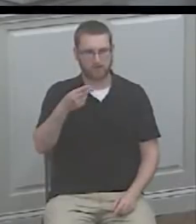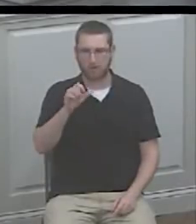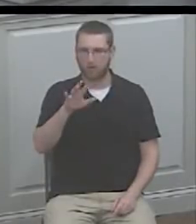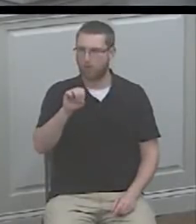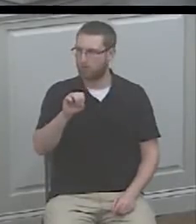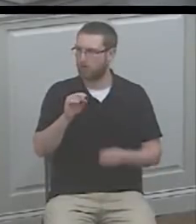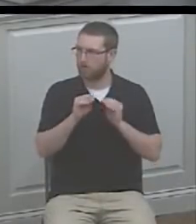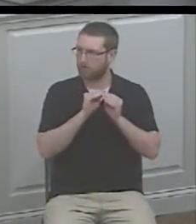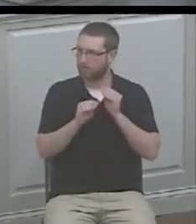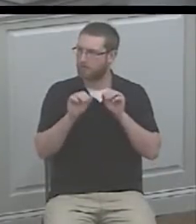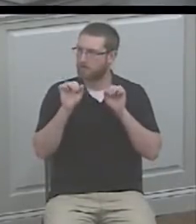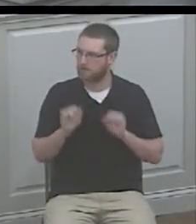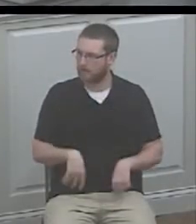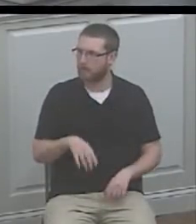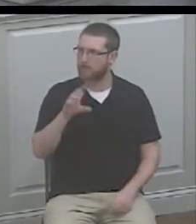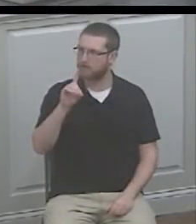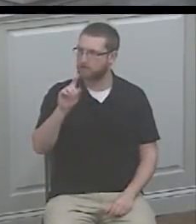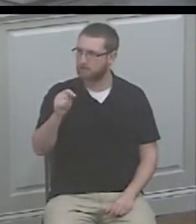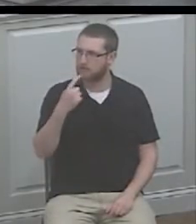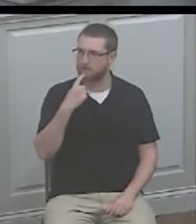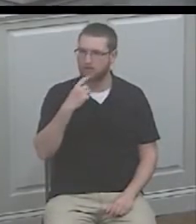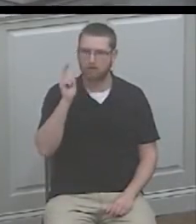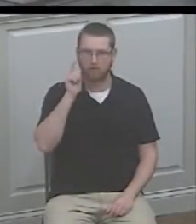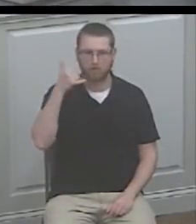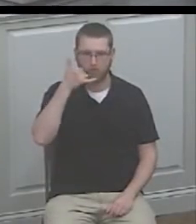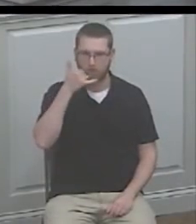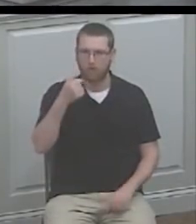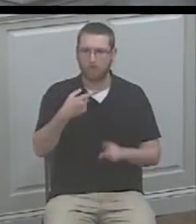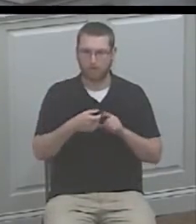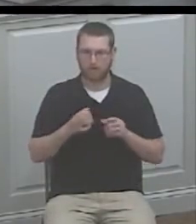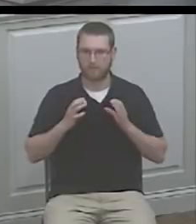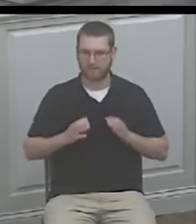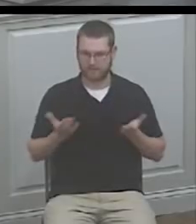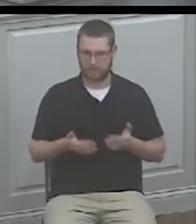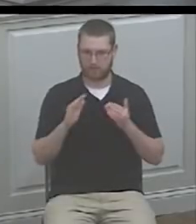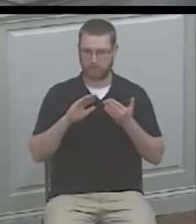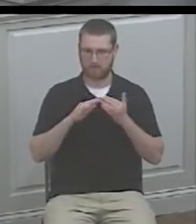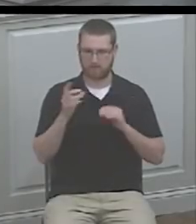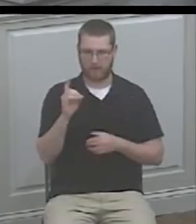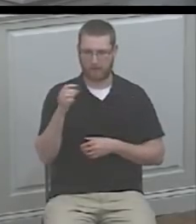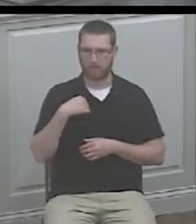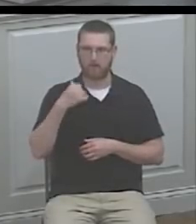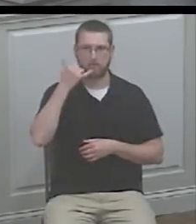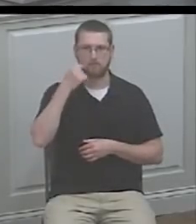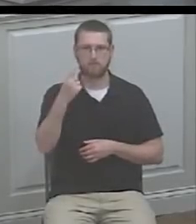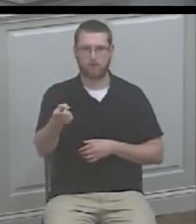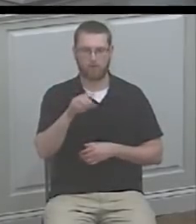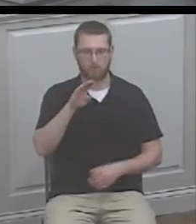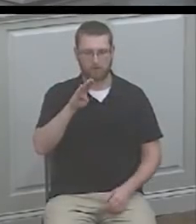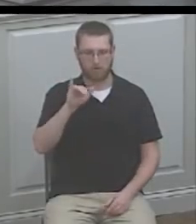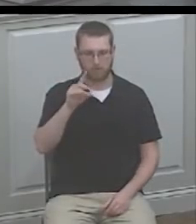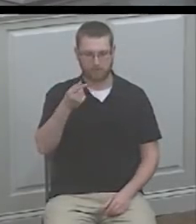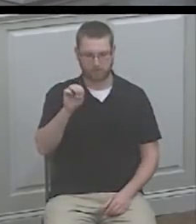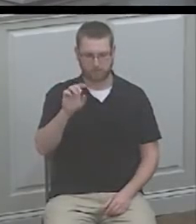That actually was a call that I took from a citizen, and I just relayed it to Bridget, and I